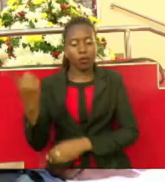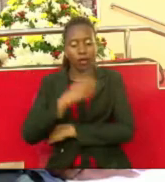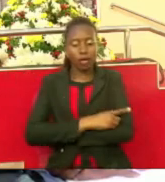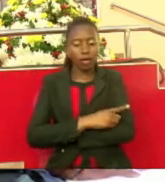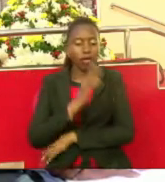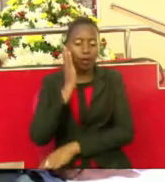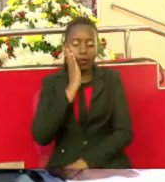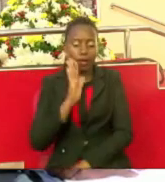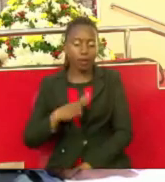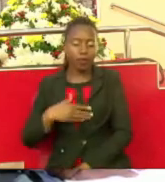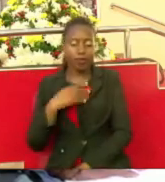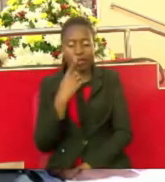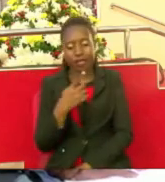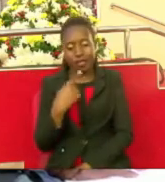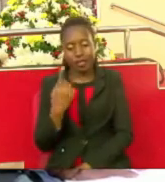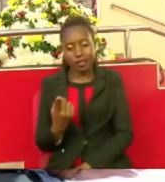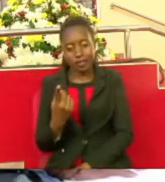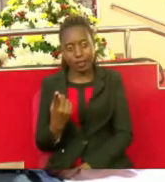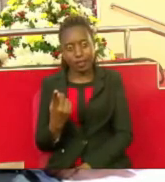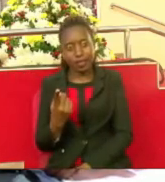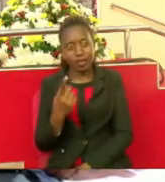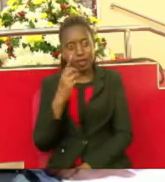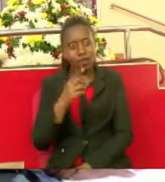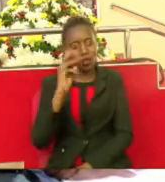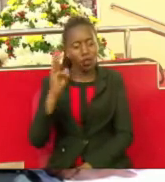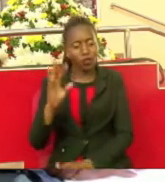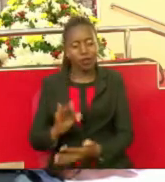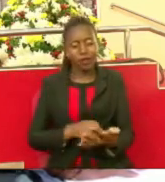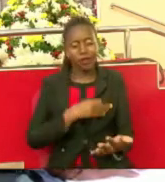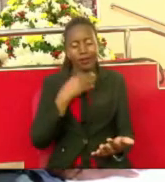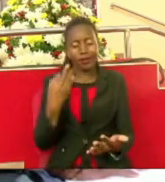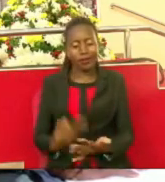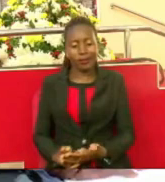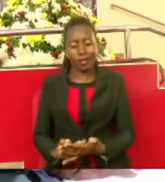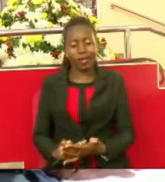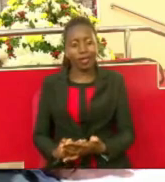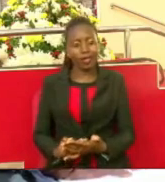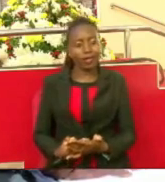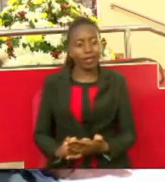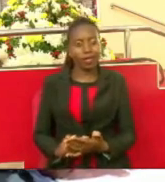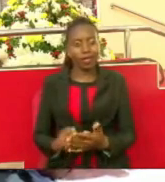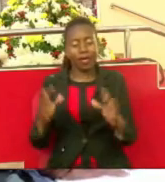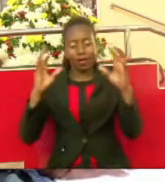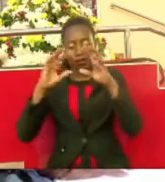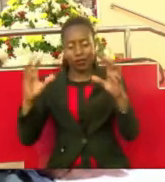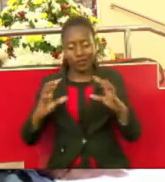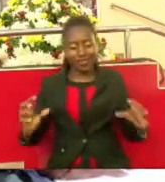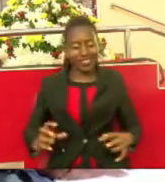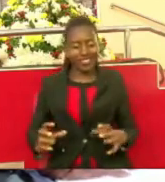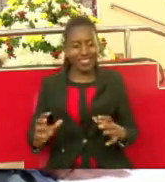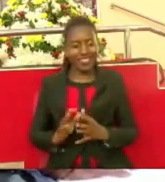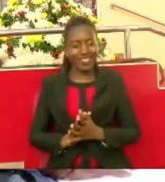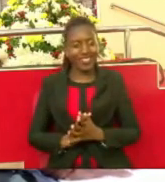wewe utaanguka mgurumo usikike town center. Na nikazidi wakati mwingine nisema itaanguka mgurumo isikike. That was in